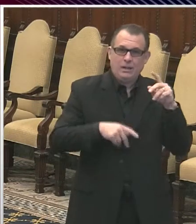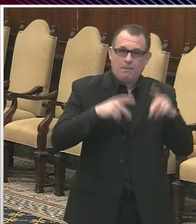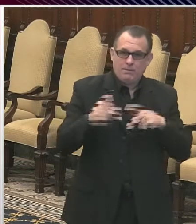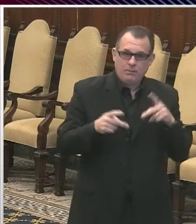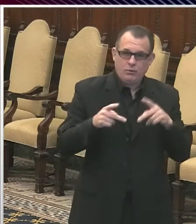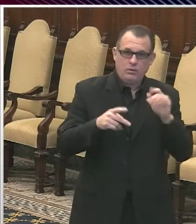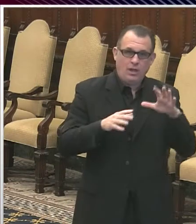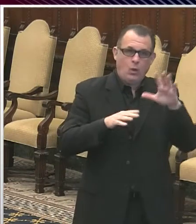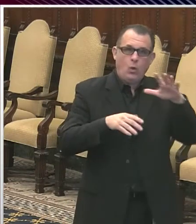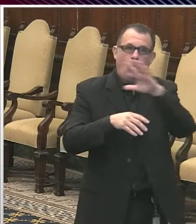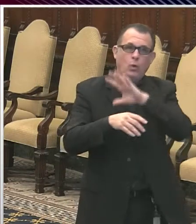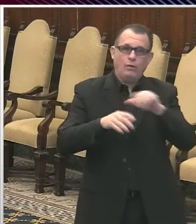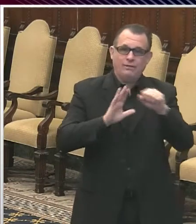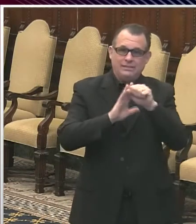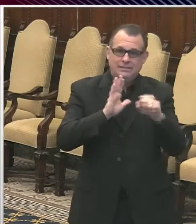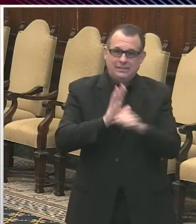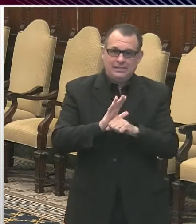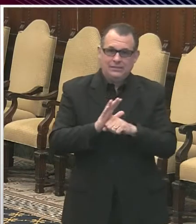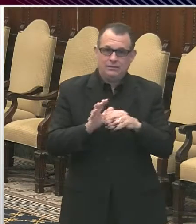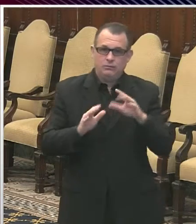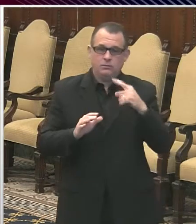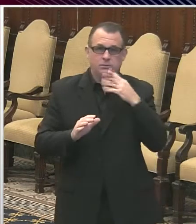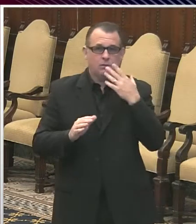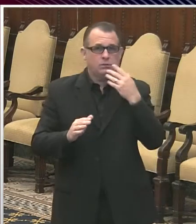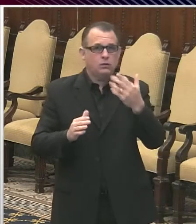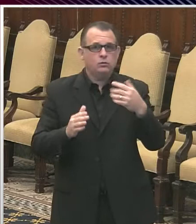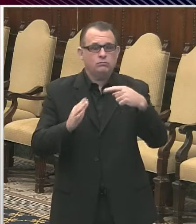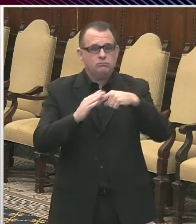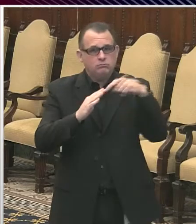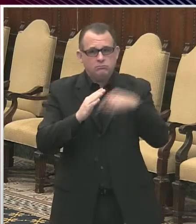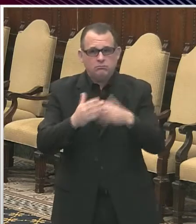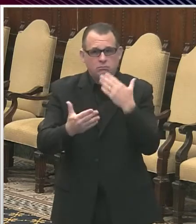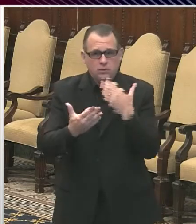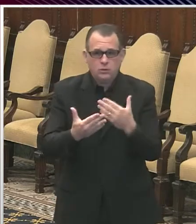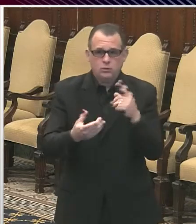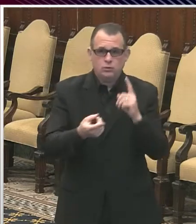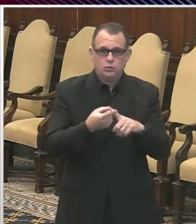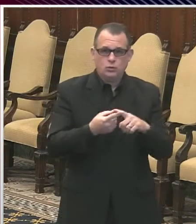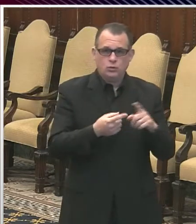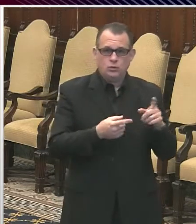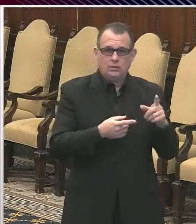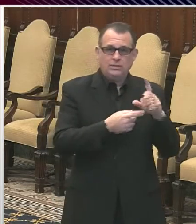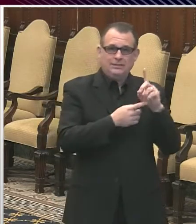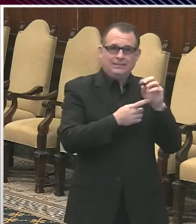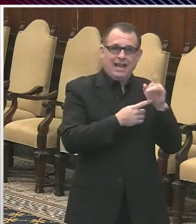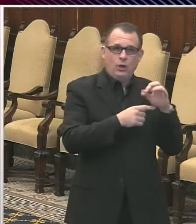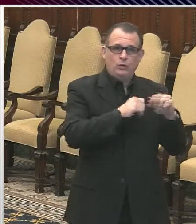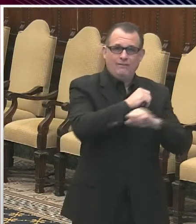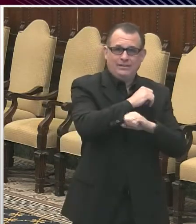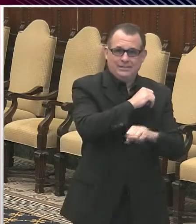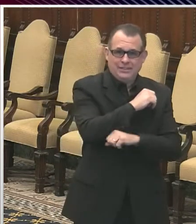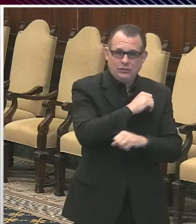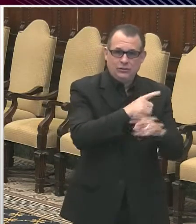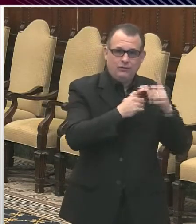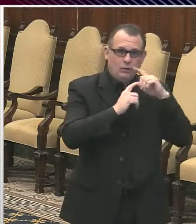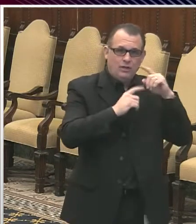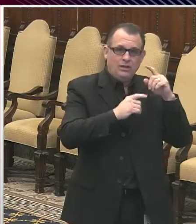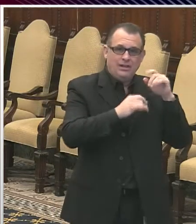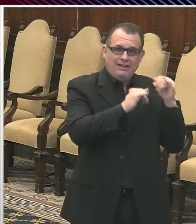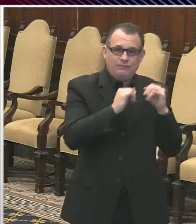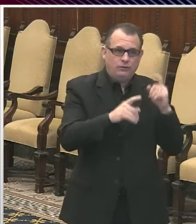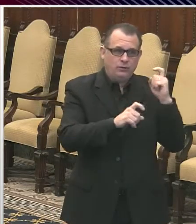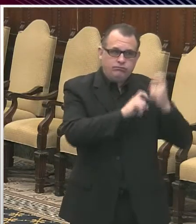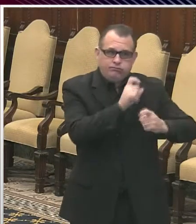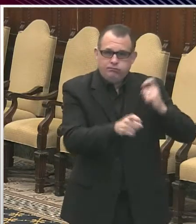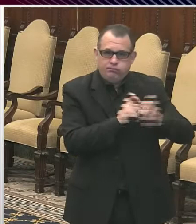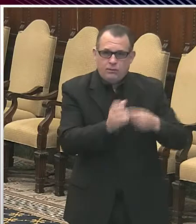I extend my sincere thanks to the Albert and Mary Douty Foundation and all the individual donors for stepping up and supporting one of our most